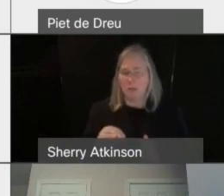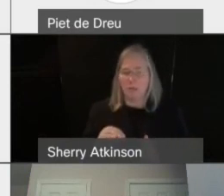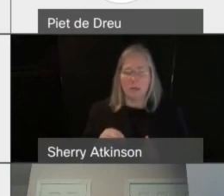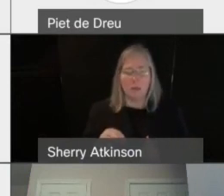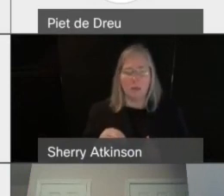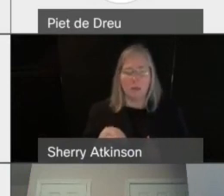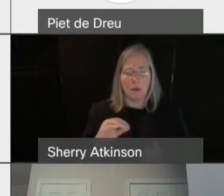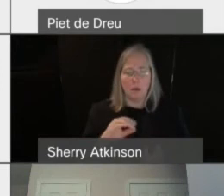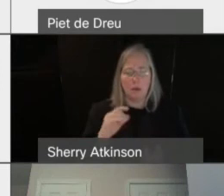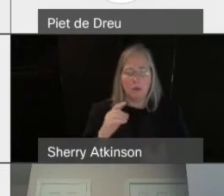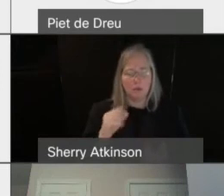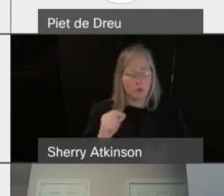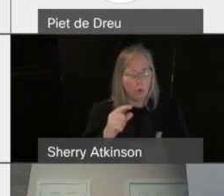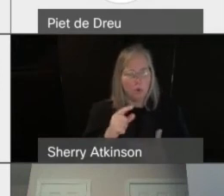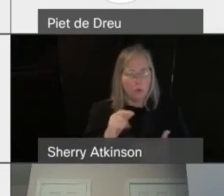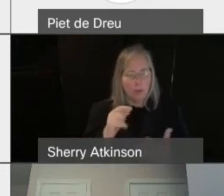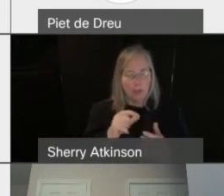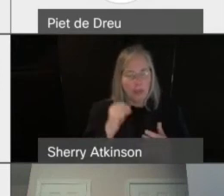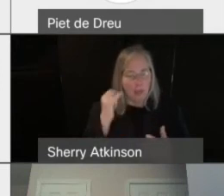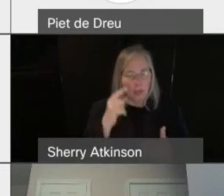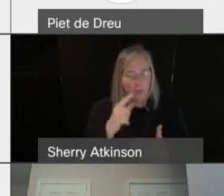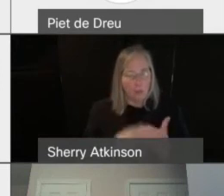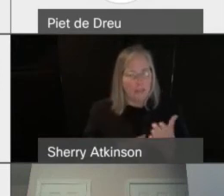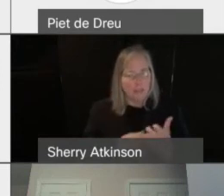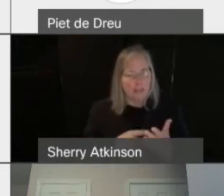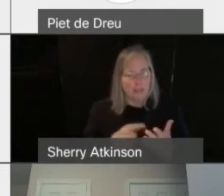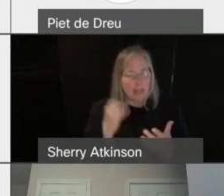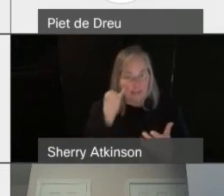what's the continuous trend? What's the implication of that?